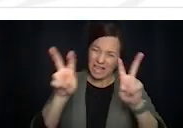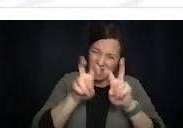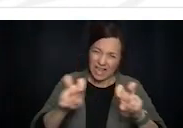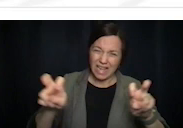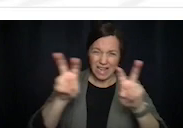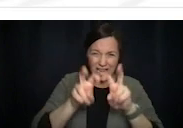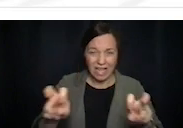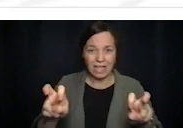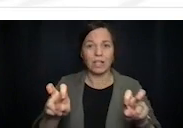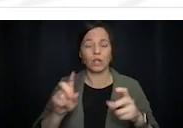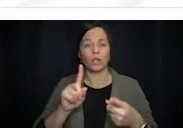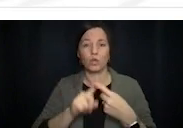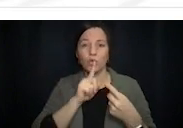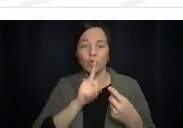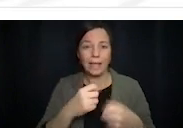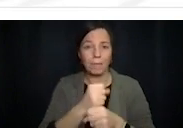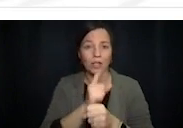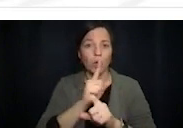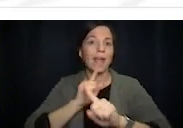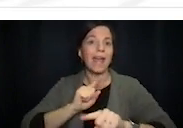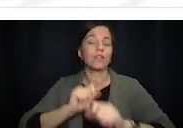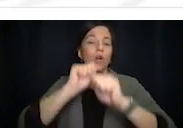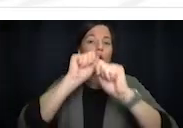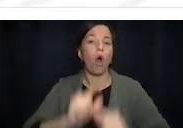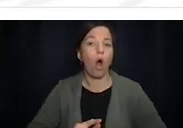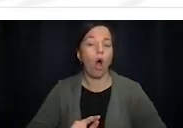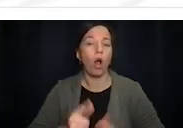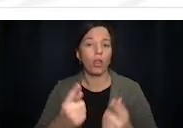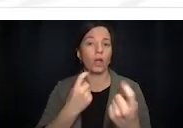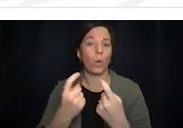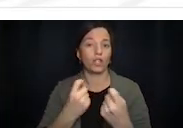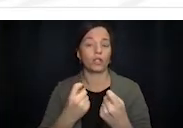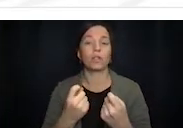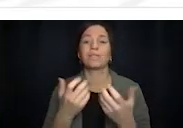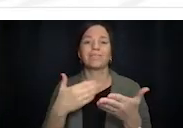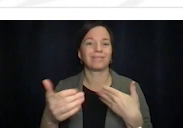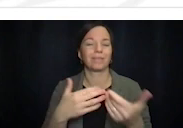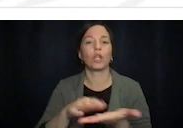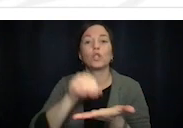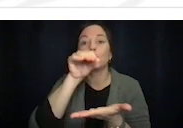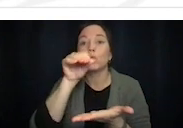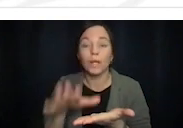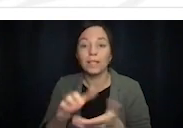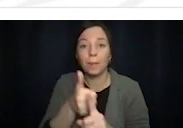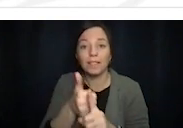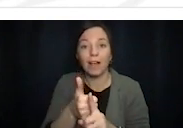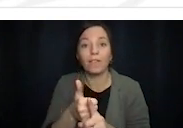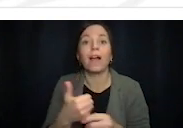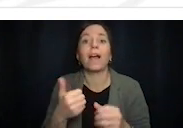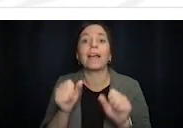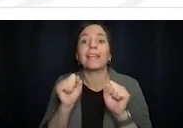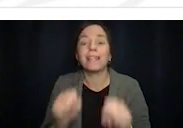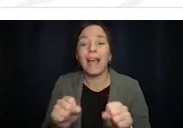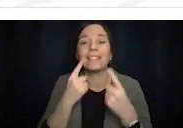asked to address all of the questions. We are seeing across the board, students are more likely to successfully